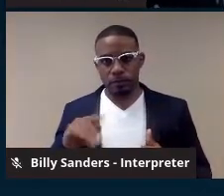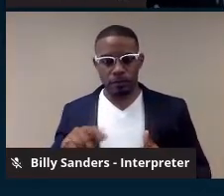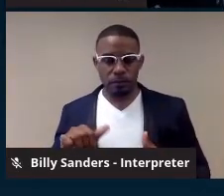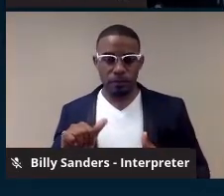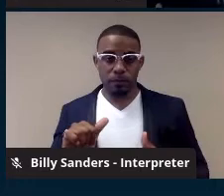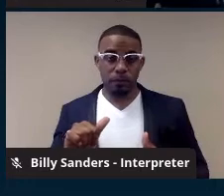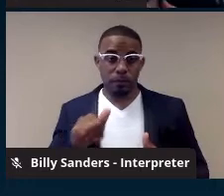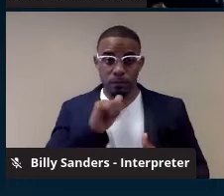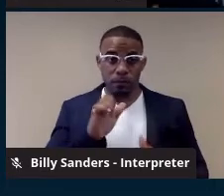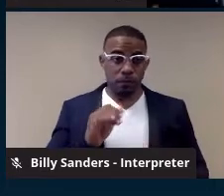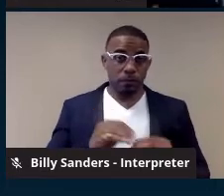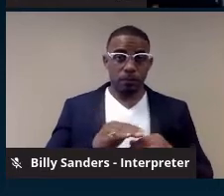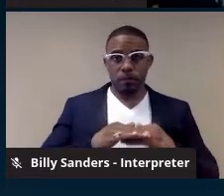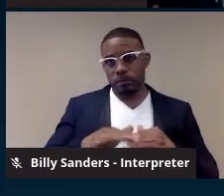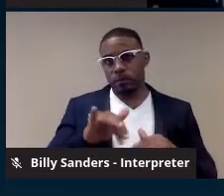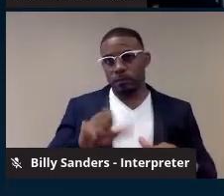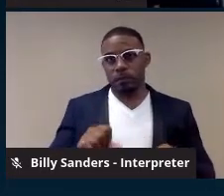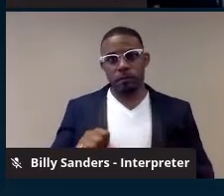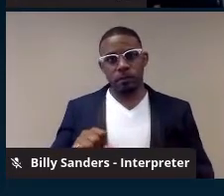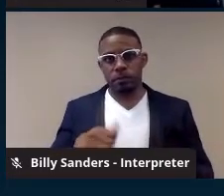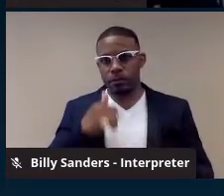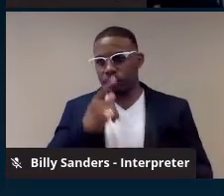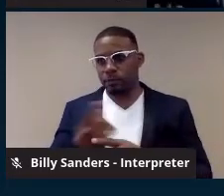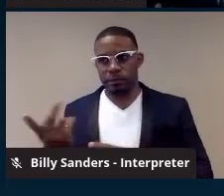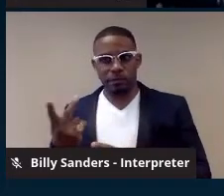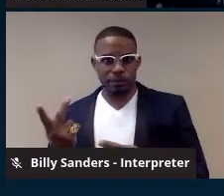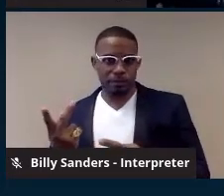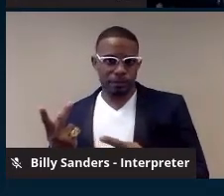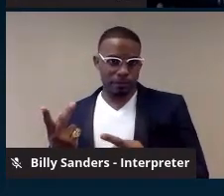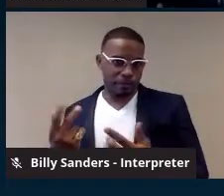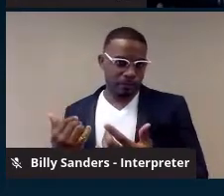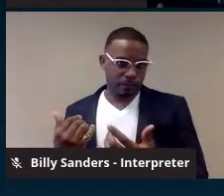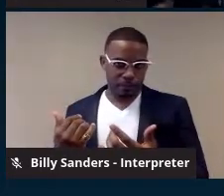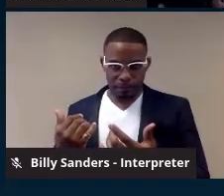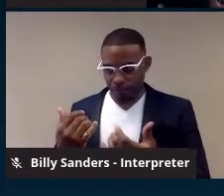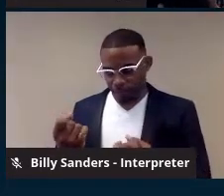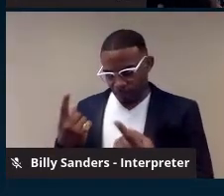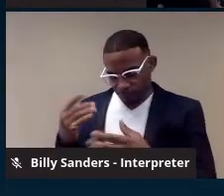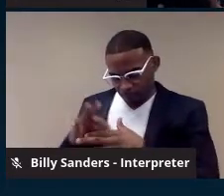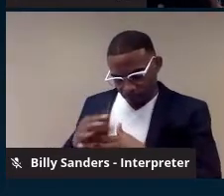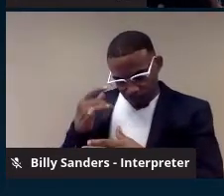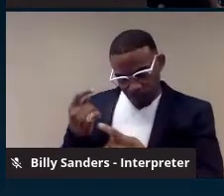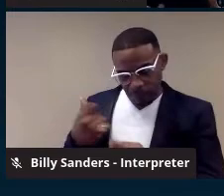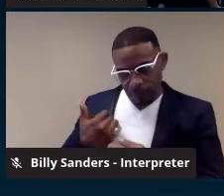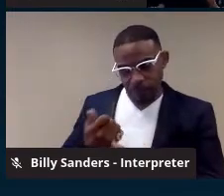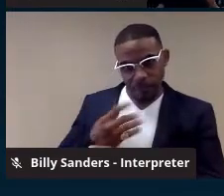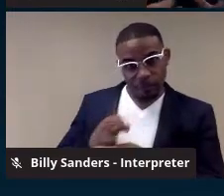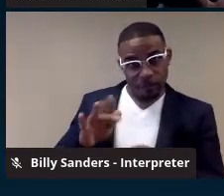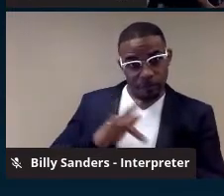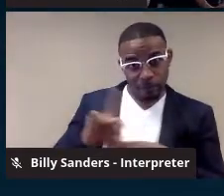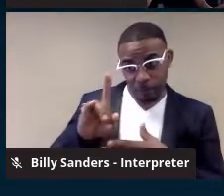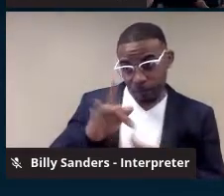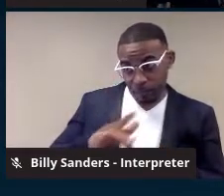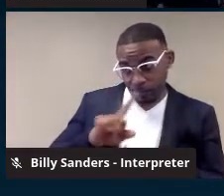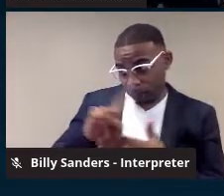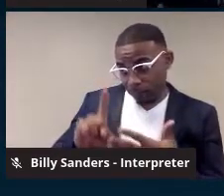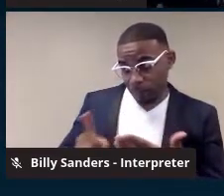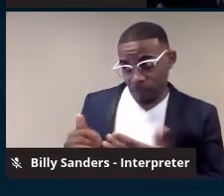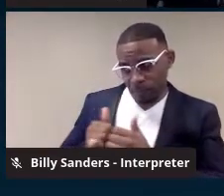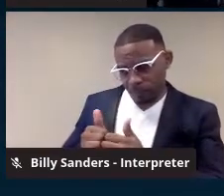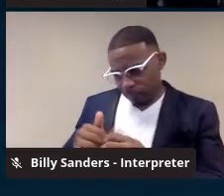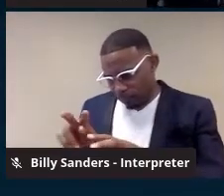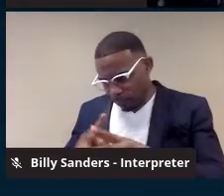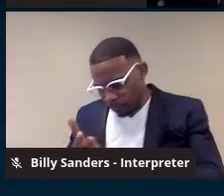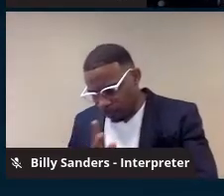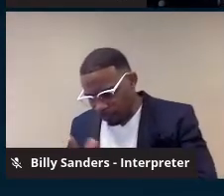bit more stable. But yeah, this was just when every time I would come to it for a bit, I had a free weekend, would spend some time with it, and